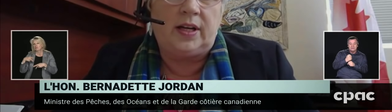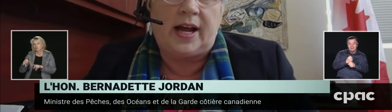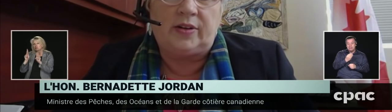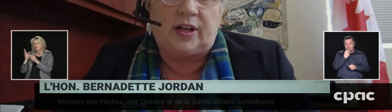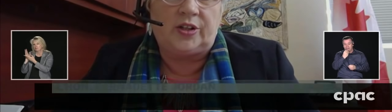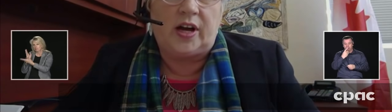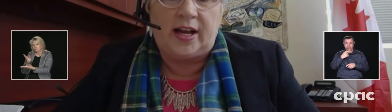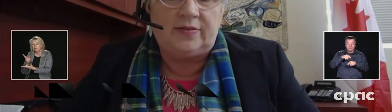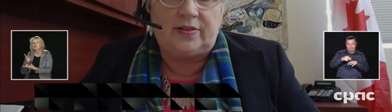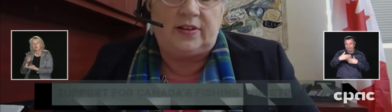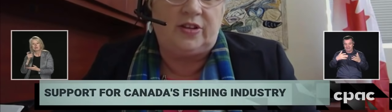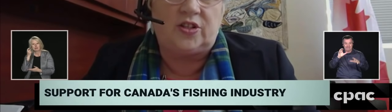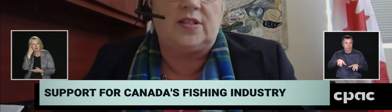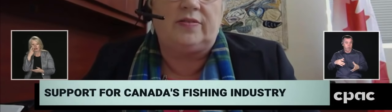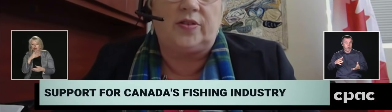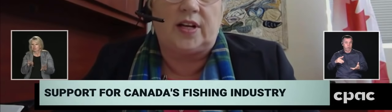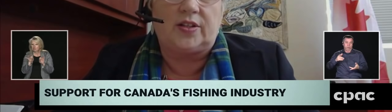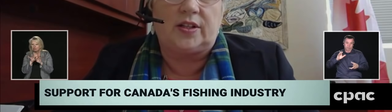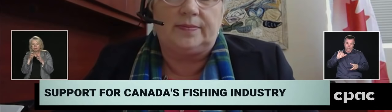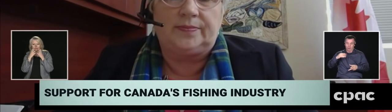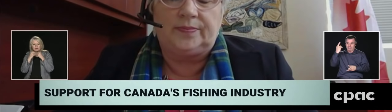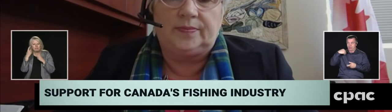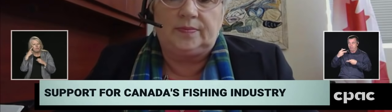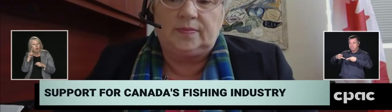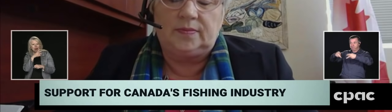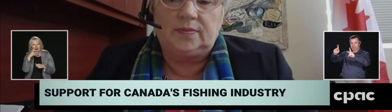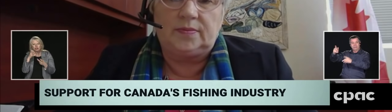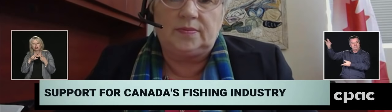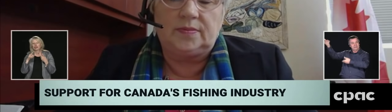important in agriculture and the fish and seafood sector.